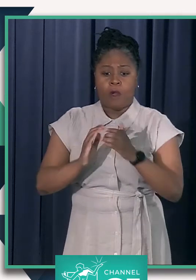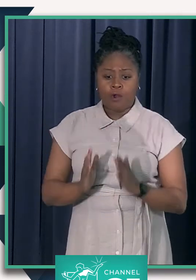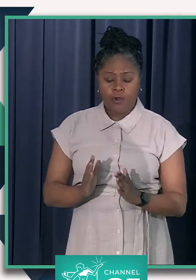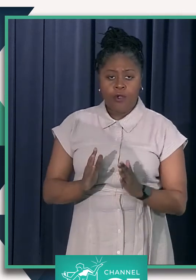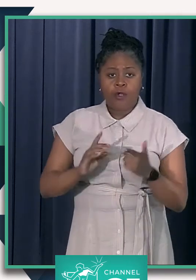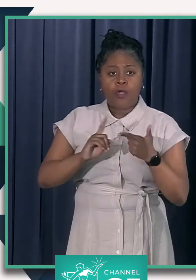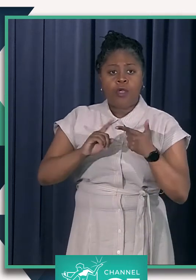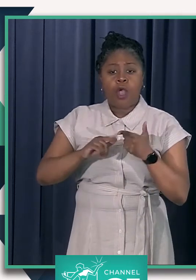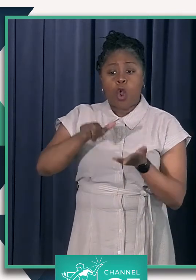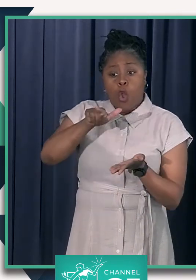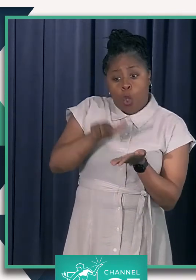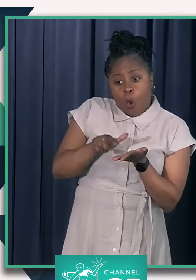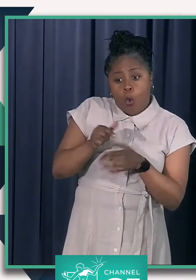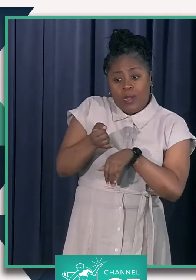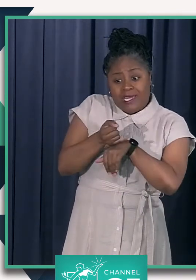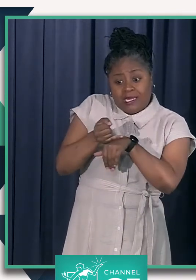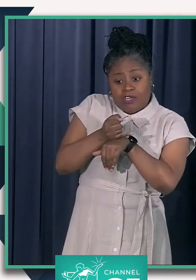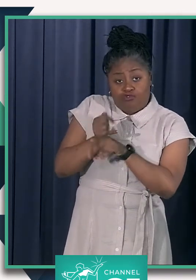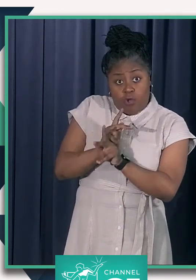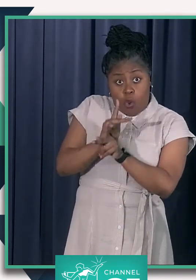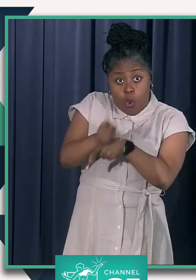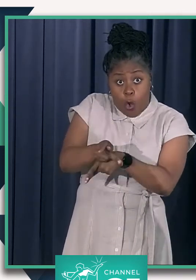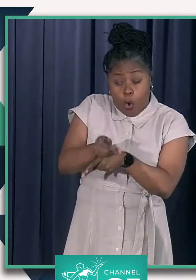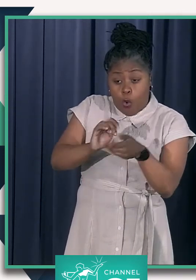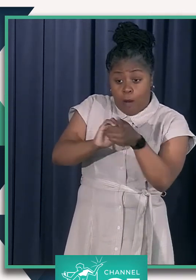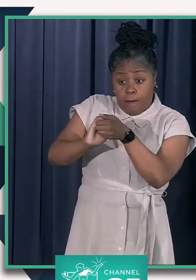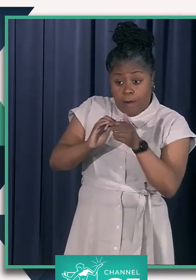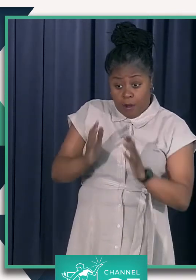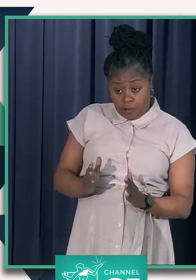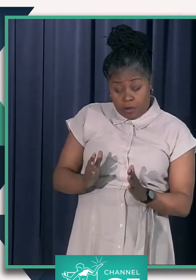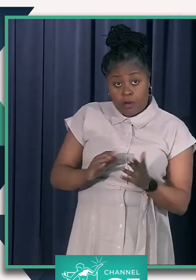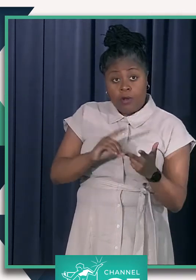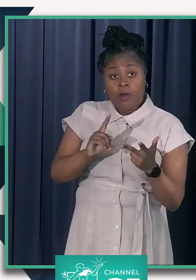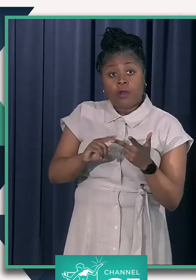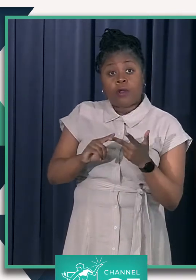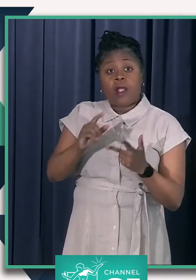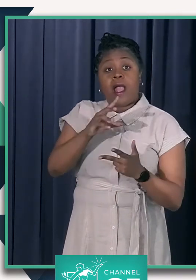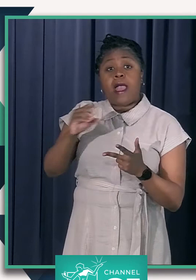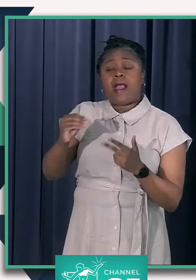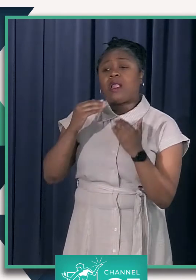loan partners, and to Kresge on the guarantee.